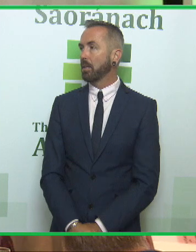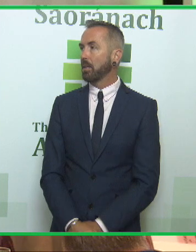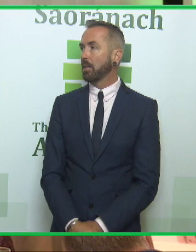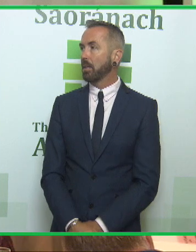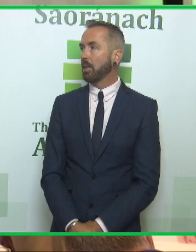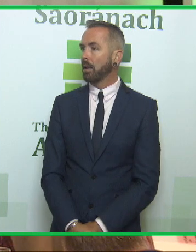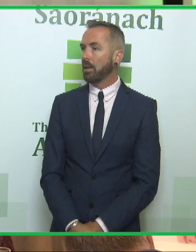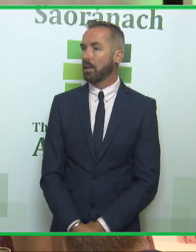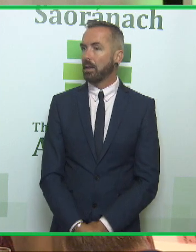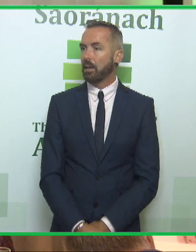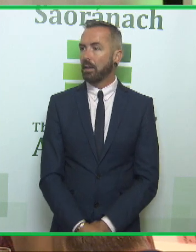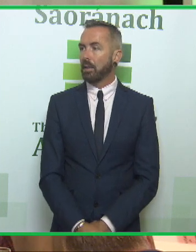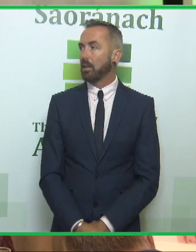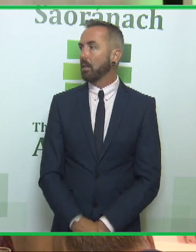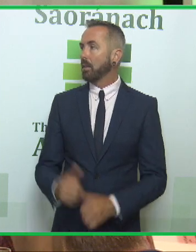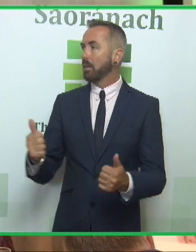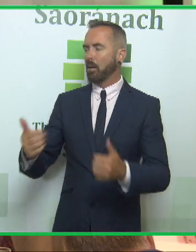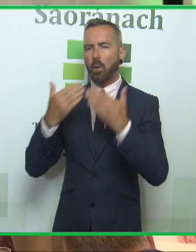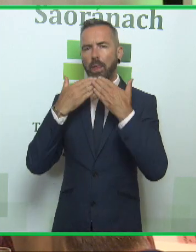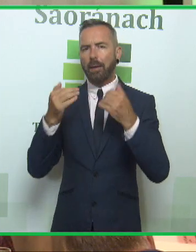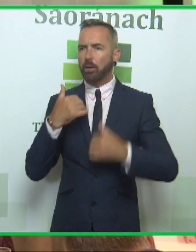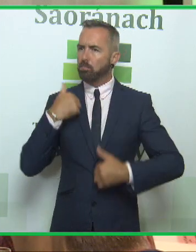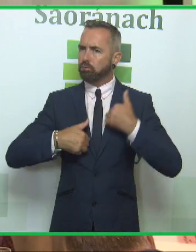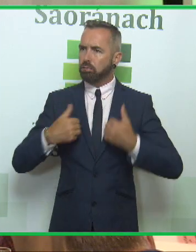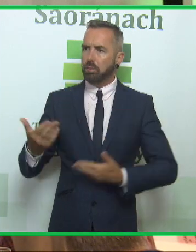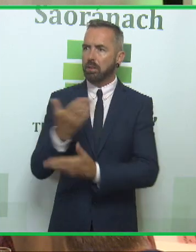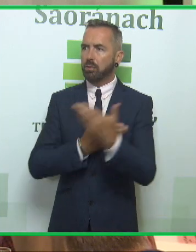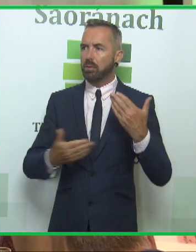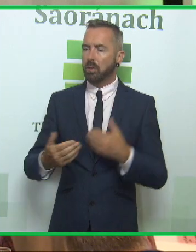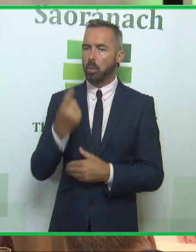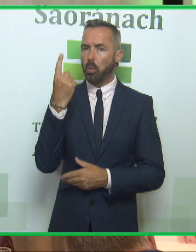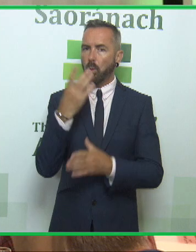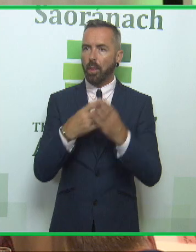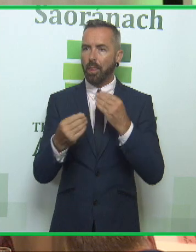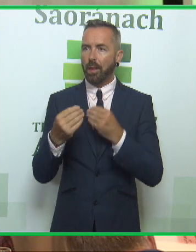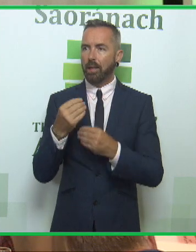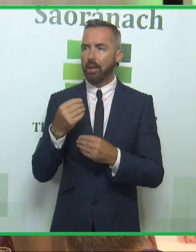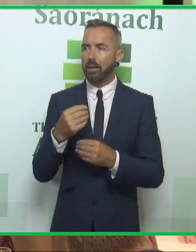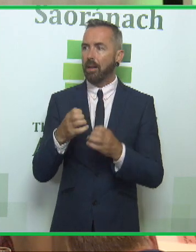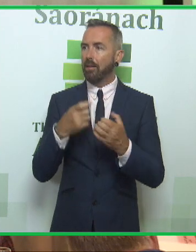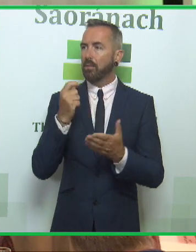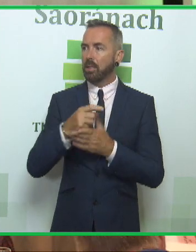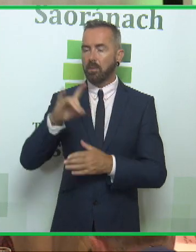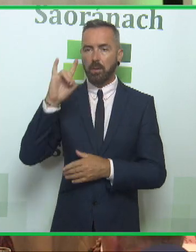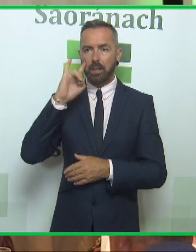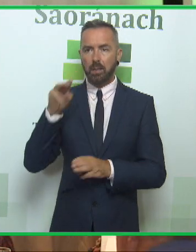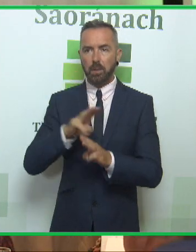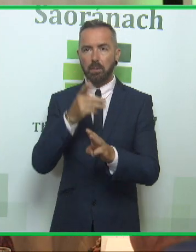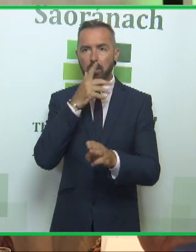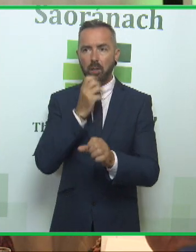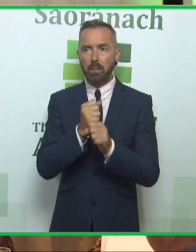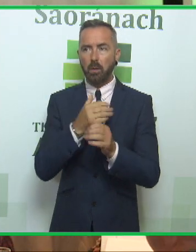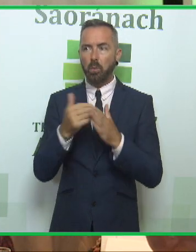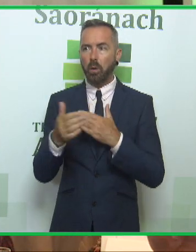Hi, good morning. Thanks very much for a very interesting discussion. One of the things that every time I hear people talking about